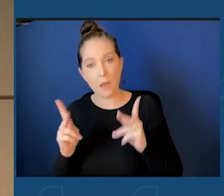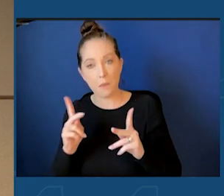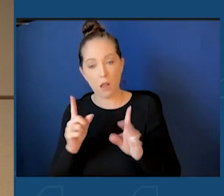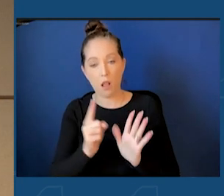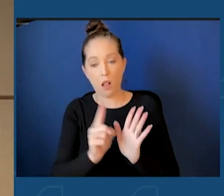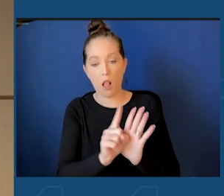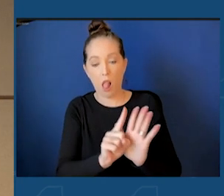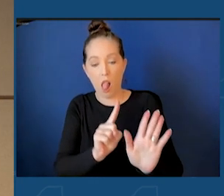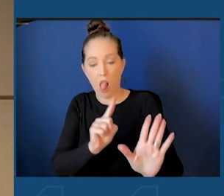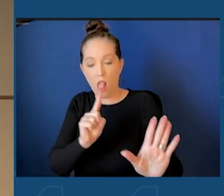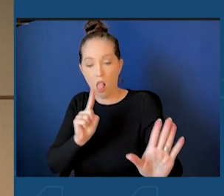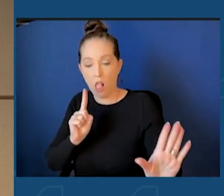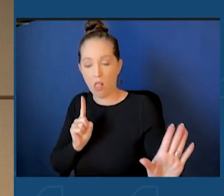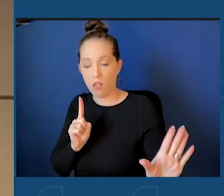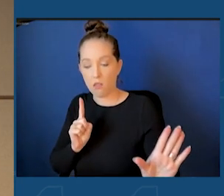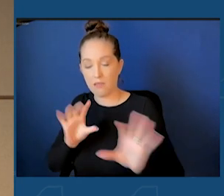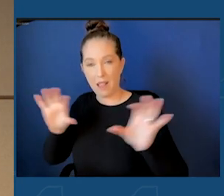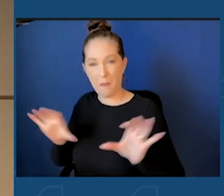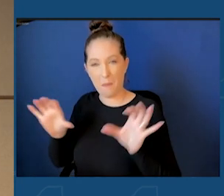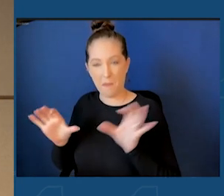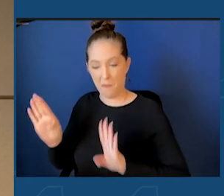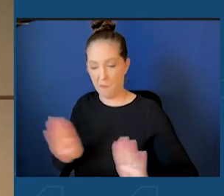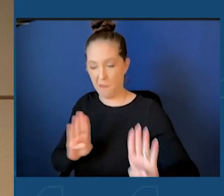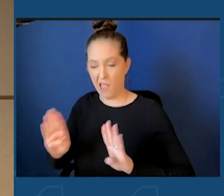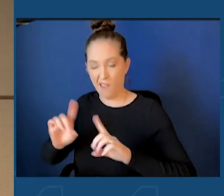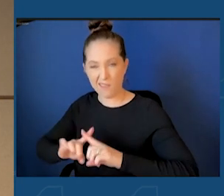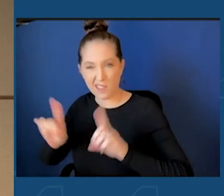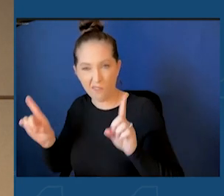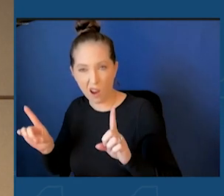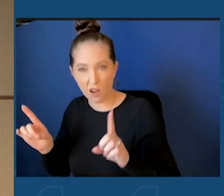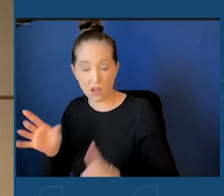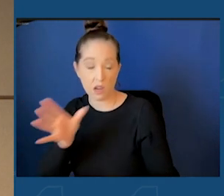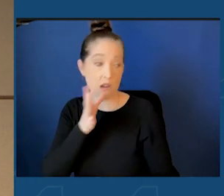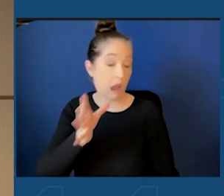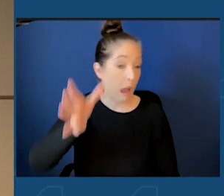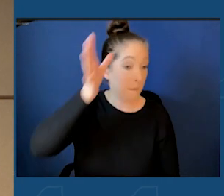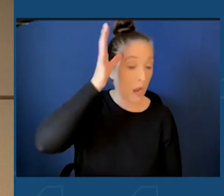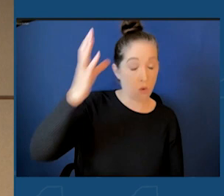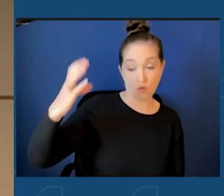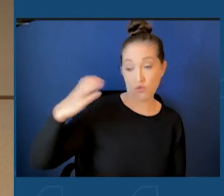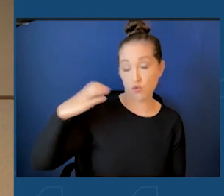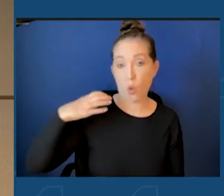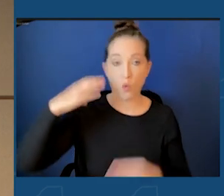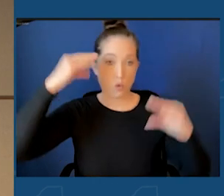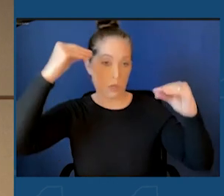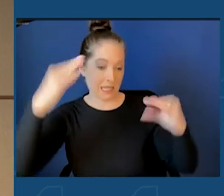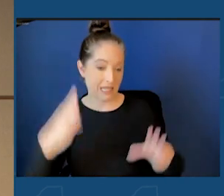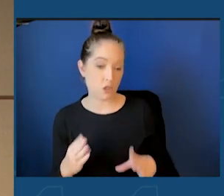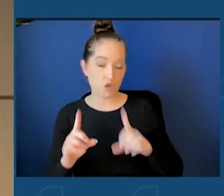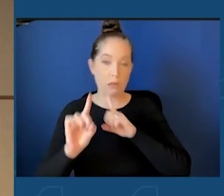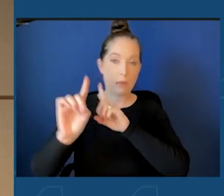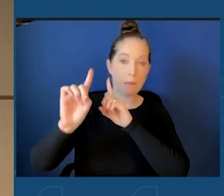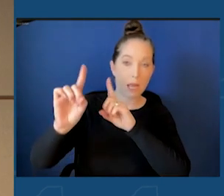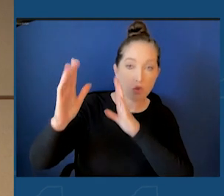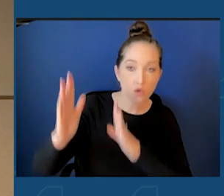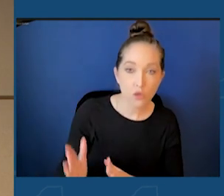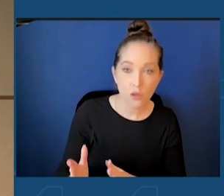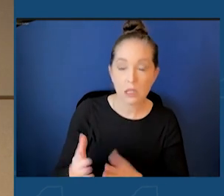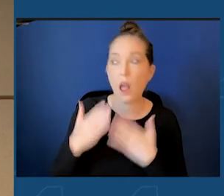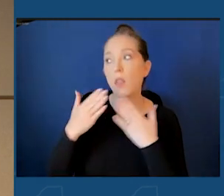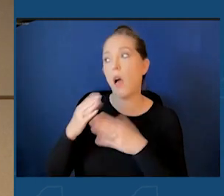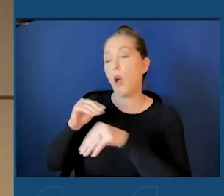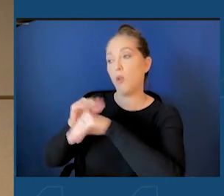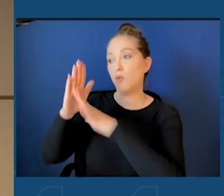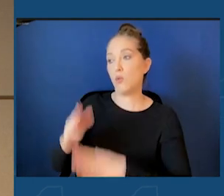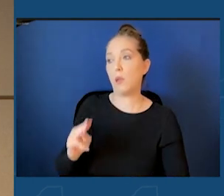differently, parents, coaches, teachers, mentors, thank God for Miss Vega, all